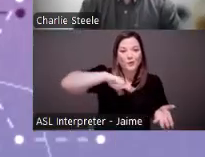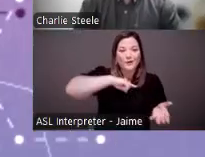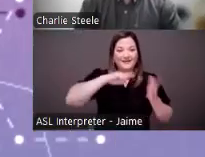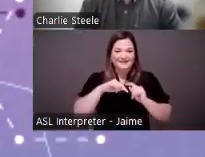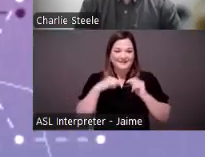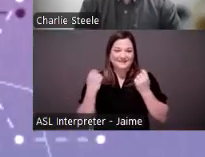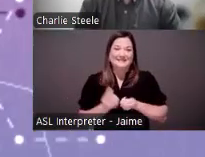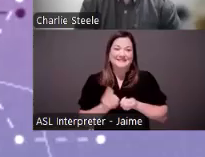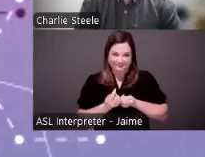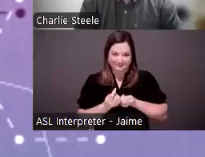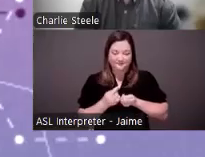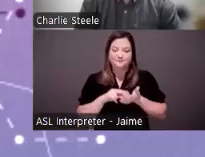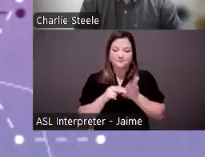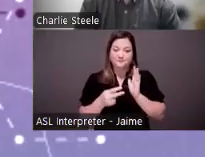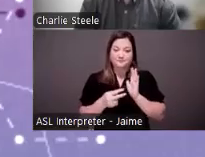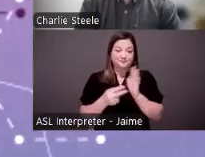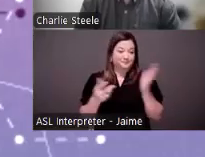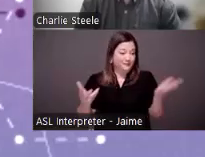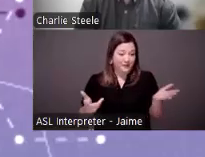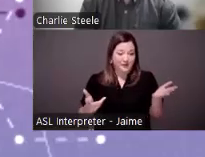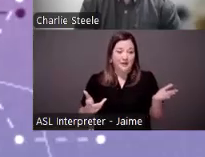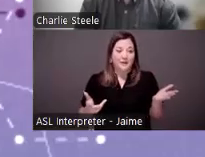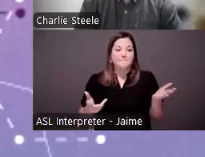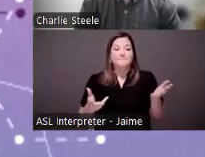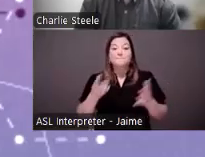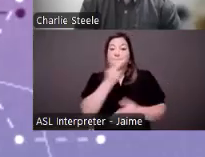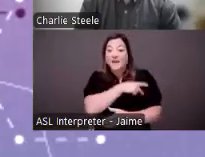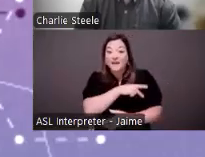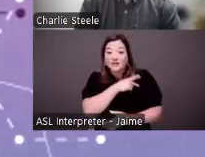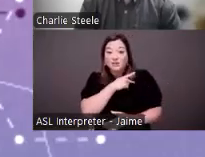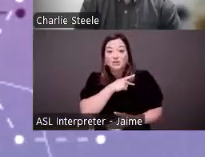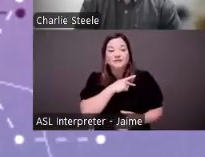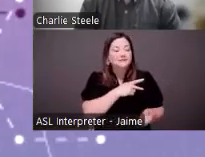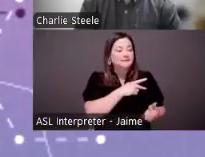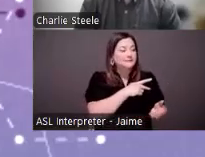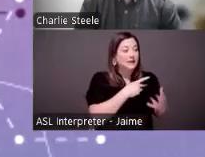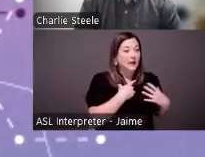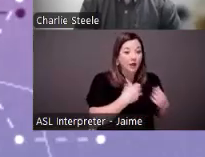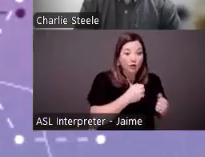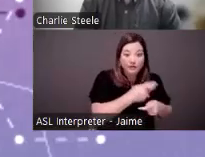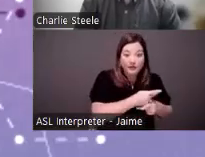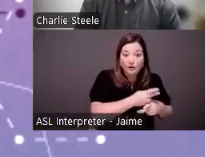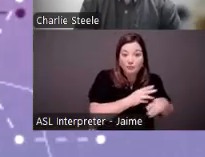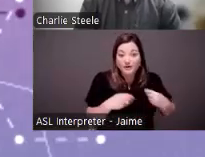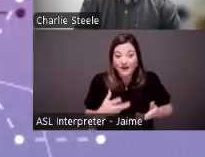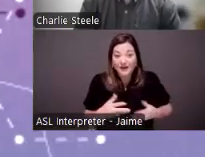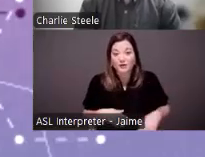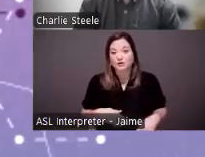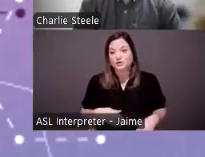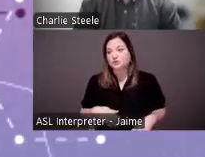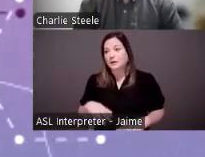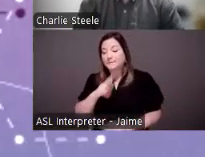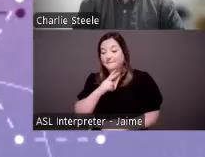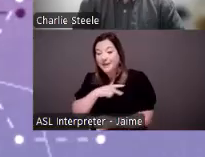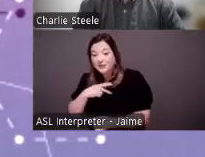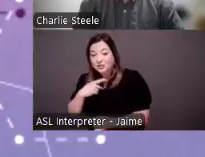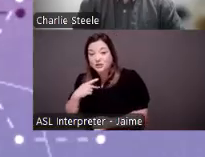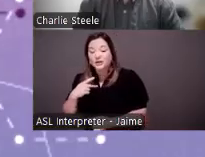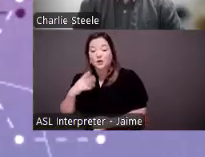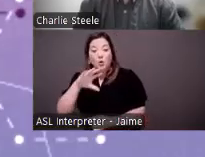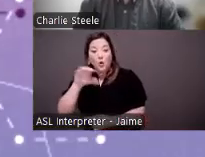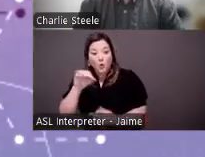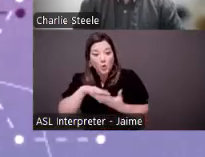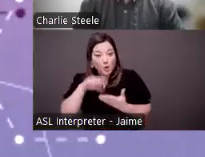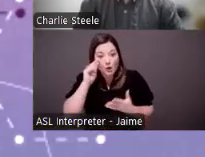that there's the patients and the healthcare providers and the future clinicians as co-learners, such as myself, all work